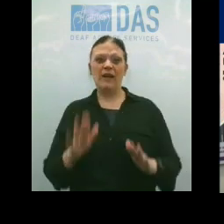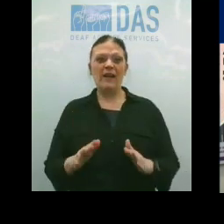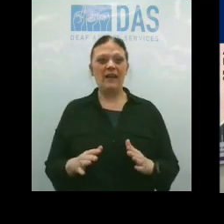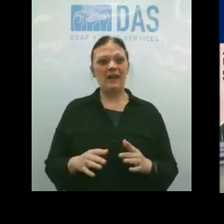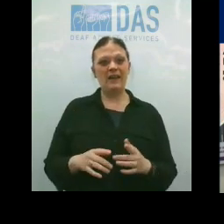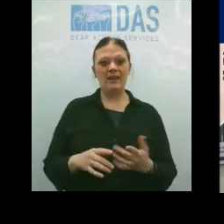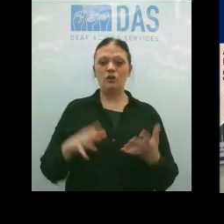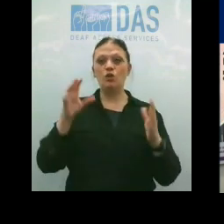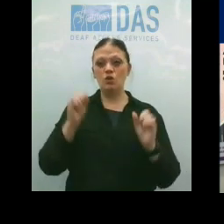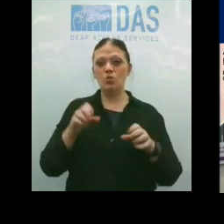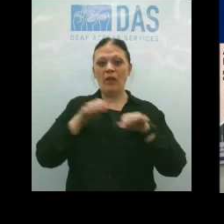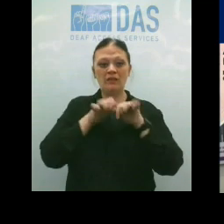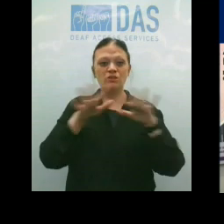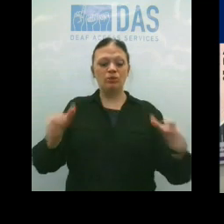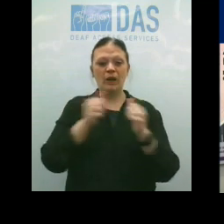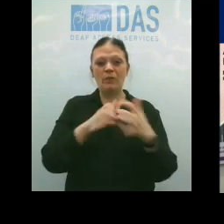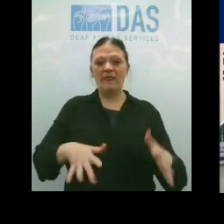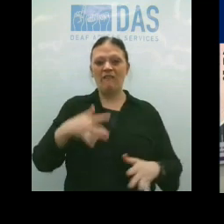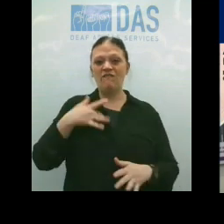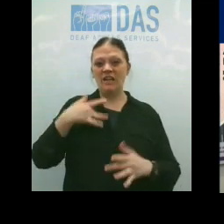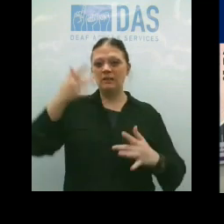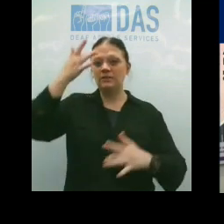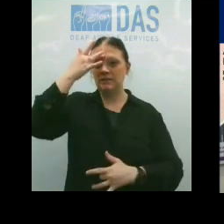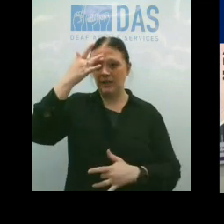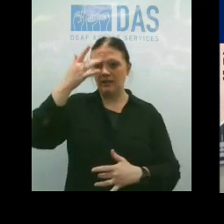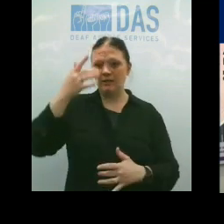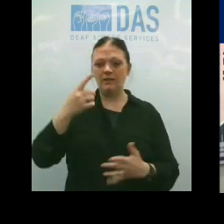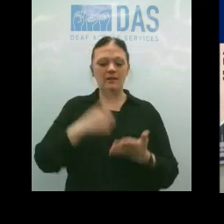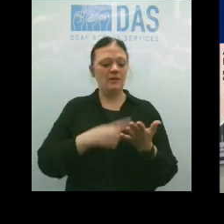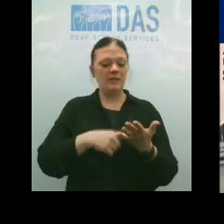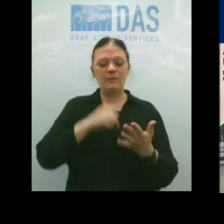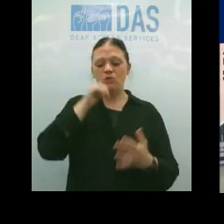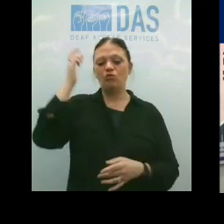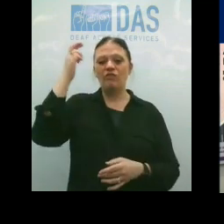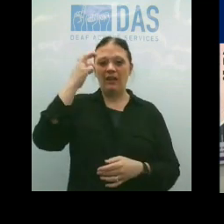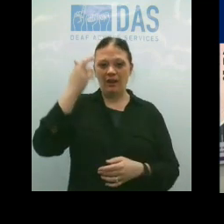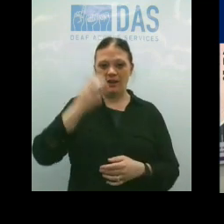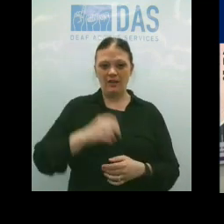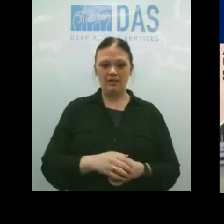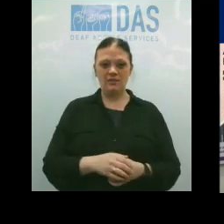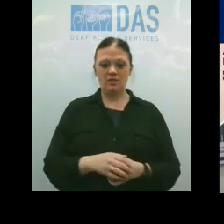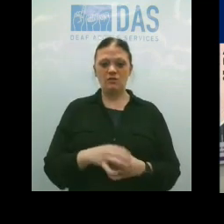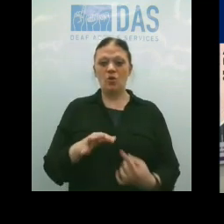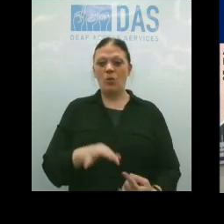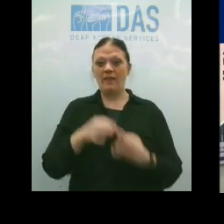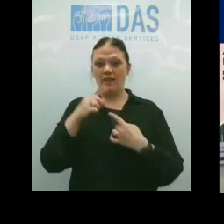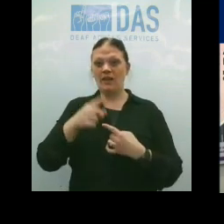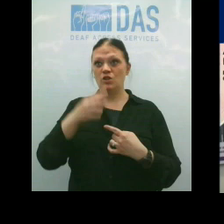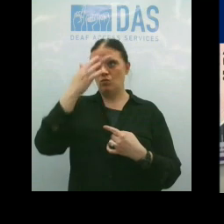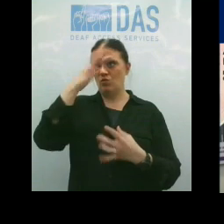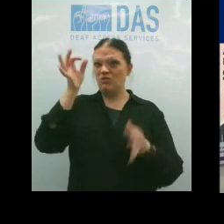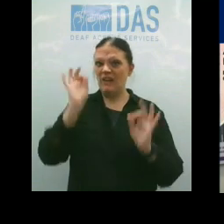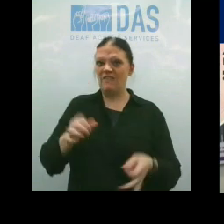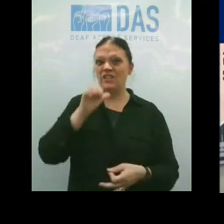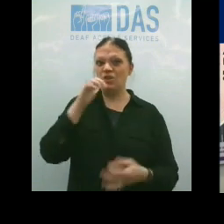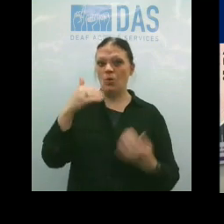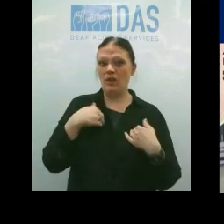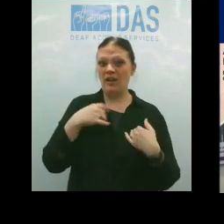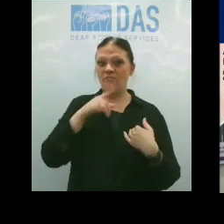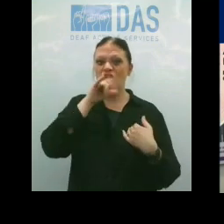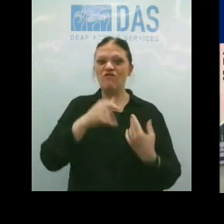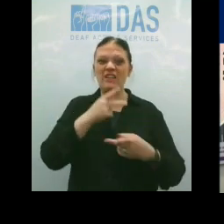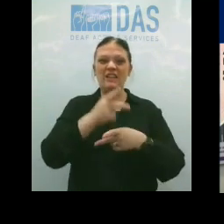asymptomatic transmitters out there. People who have the illness don't realize it. So unless you know you definitely don't have it, you should really be